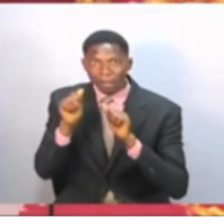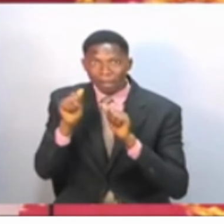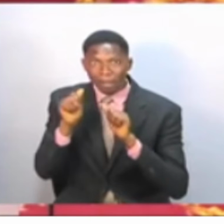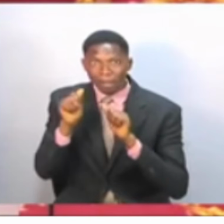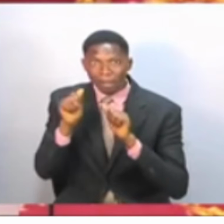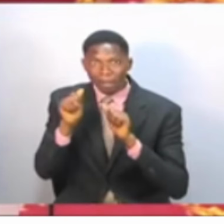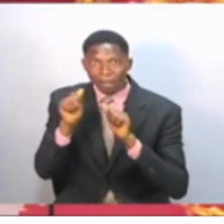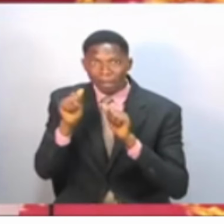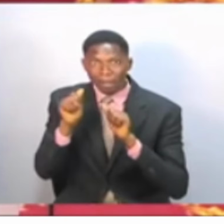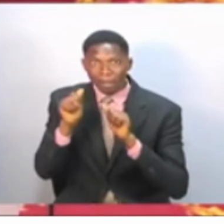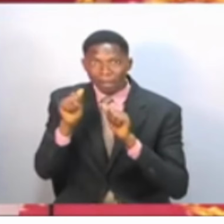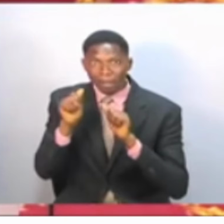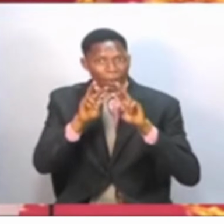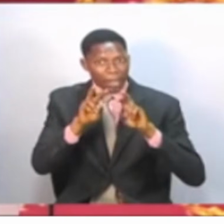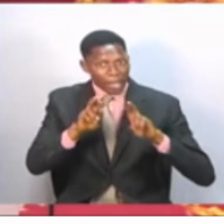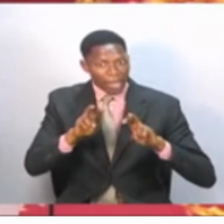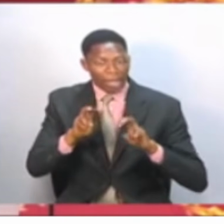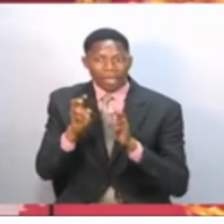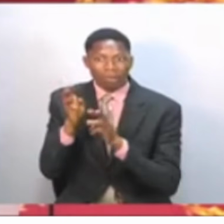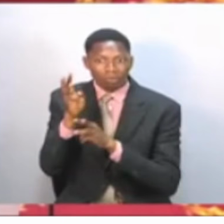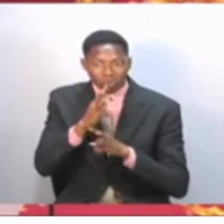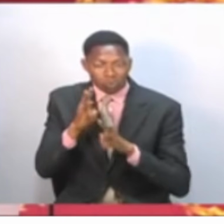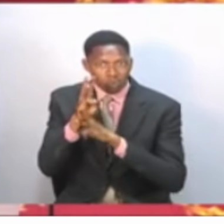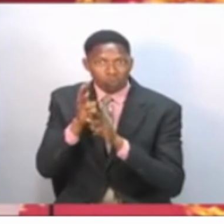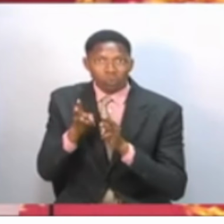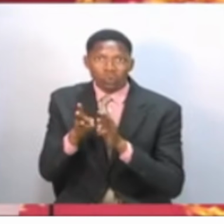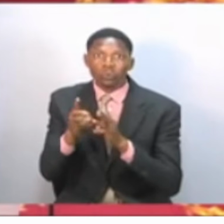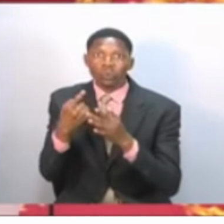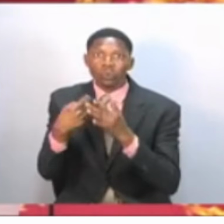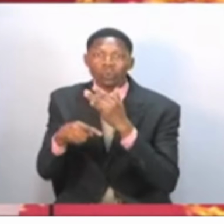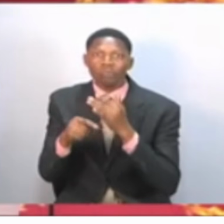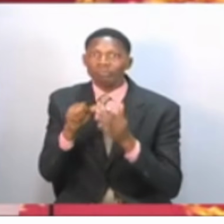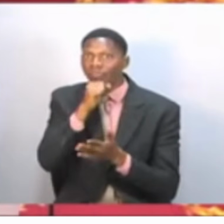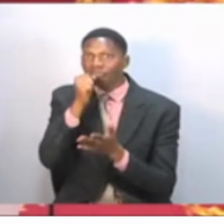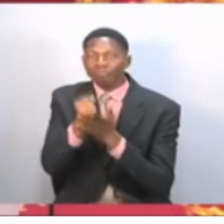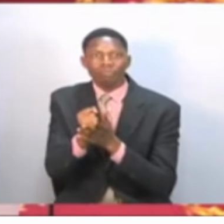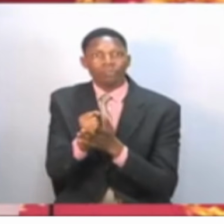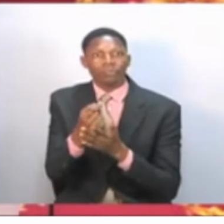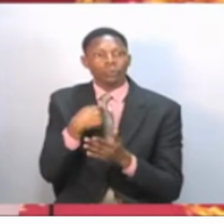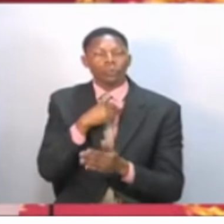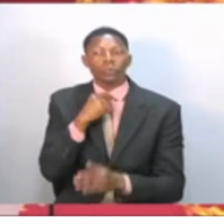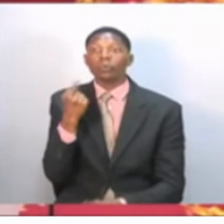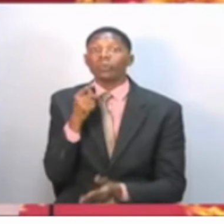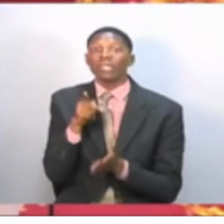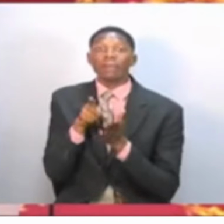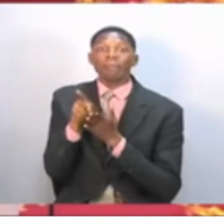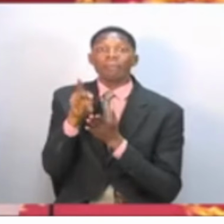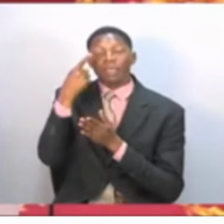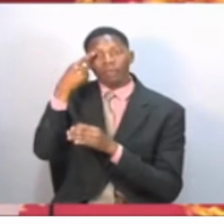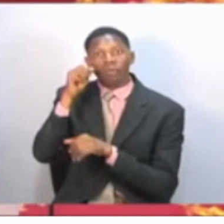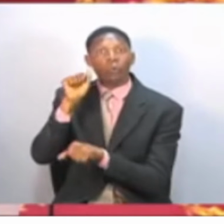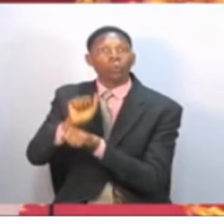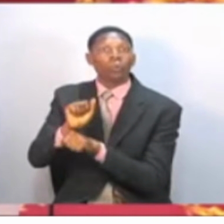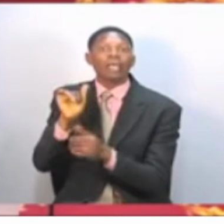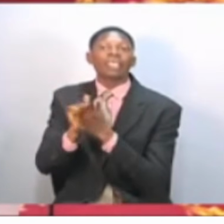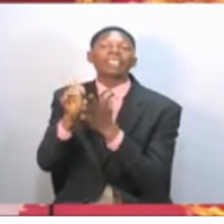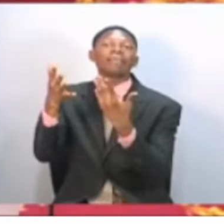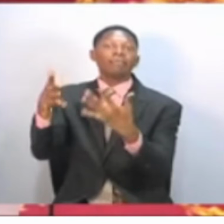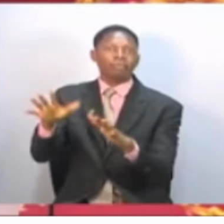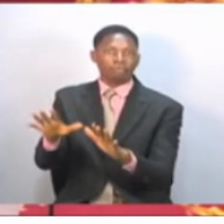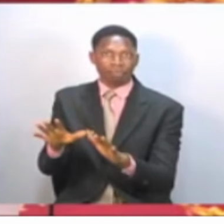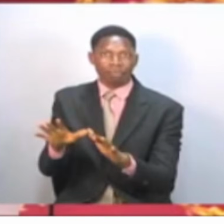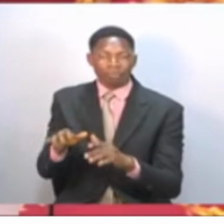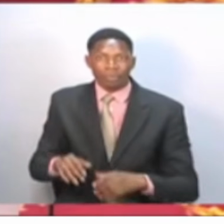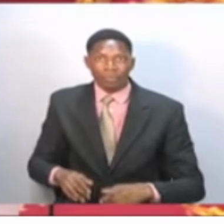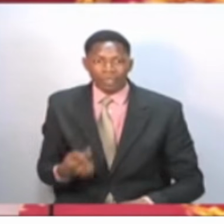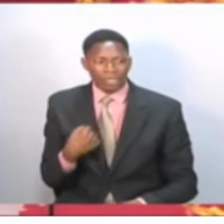stricter monitoring and cost control mechanisms to ensure we only pay for works done. Mr. Speaker,